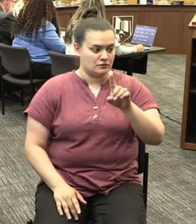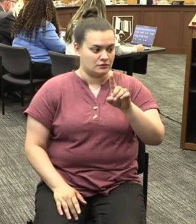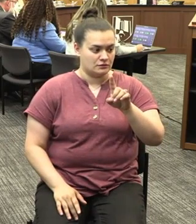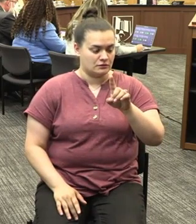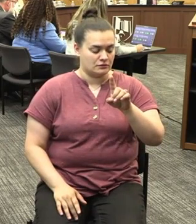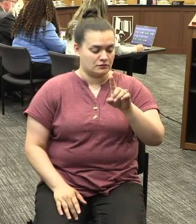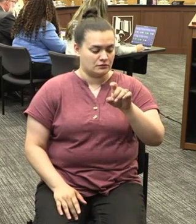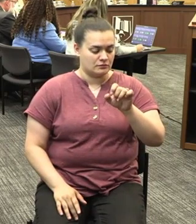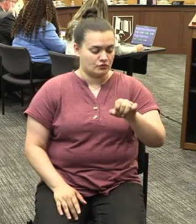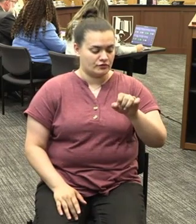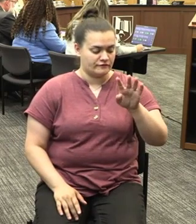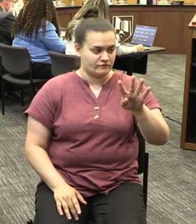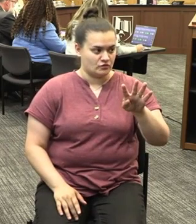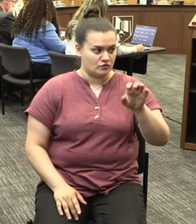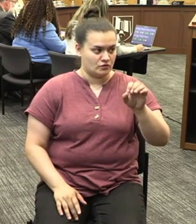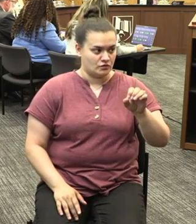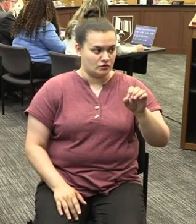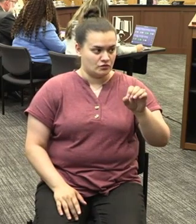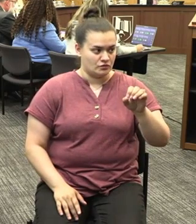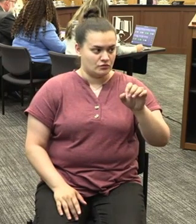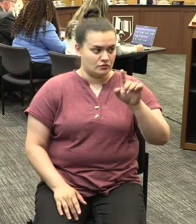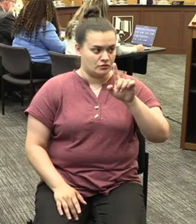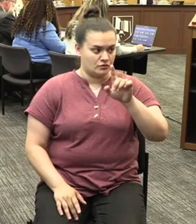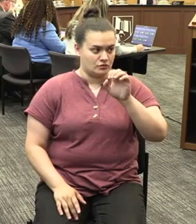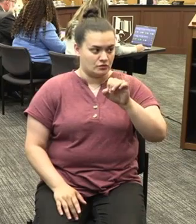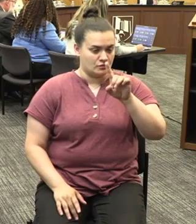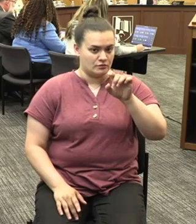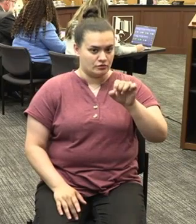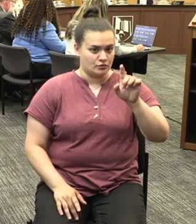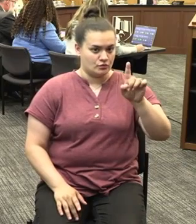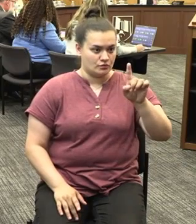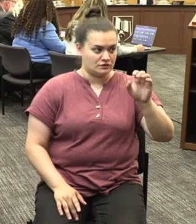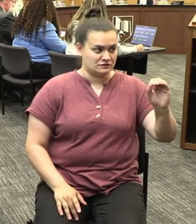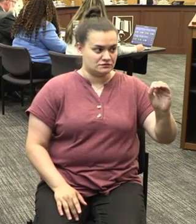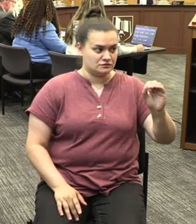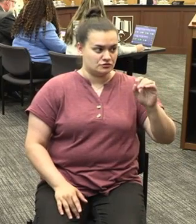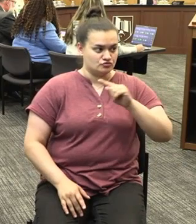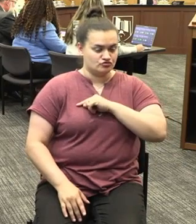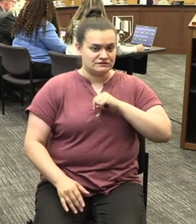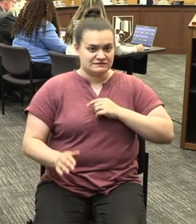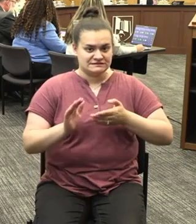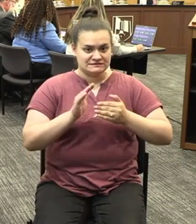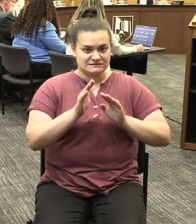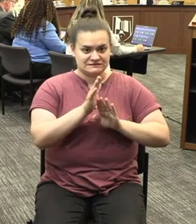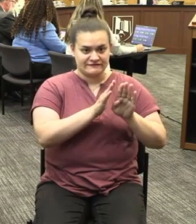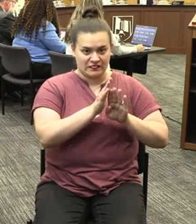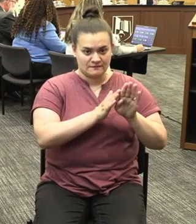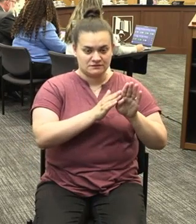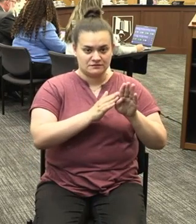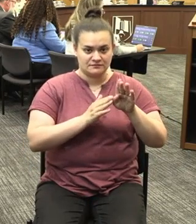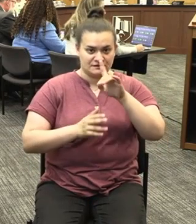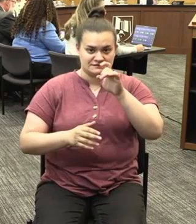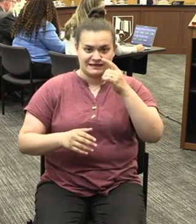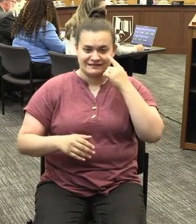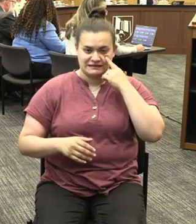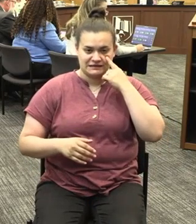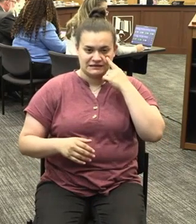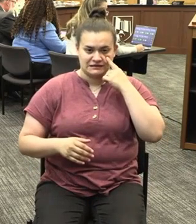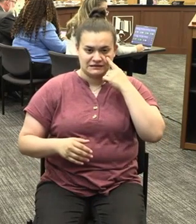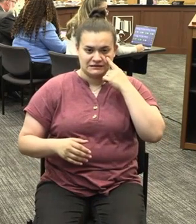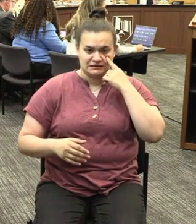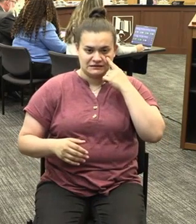01.40, which or 01.11.00 trustee development, because I keep bringing up about